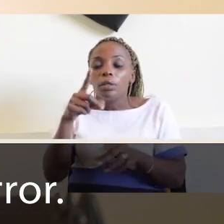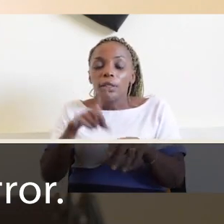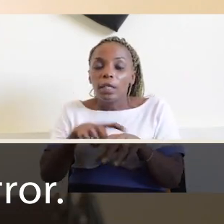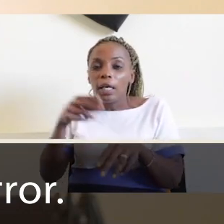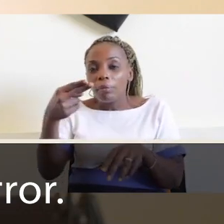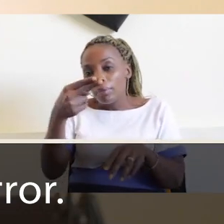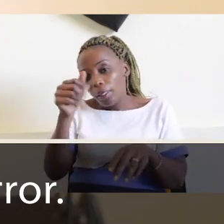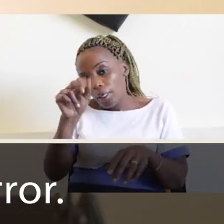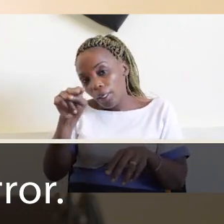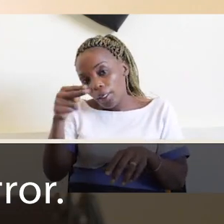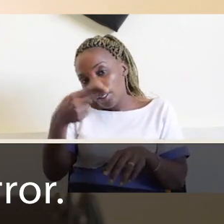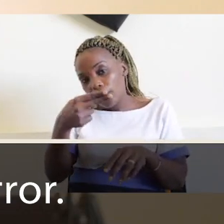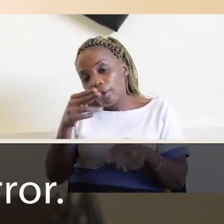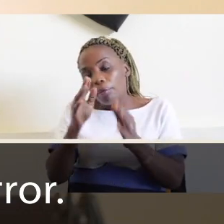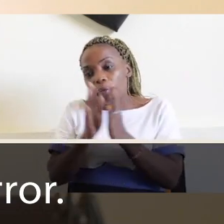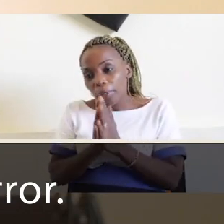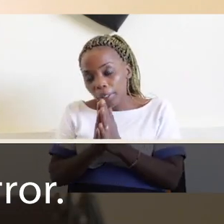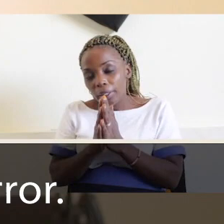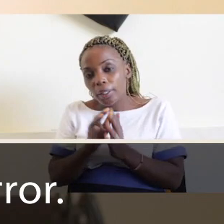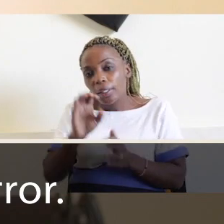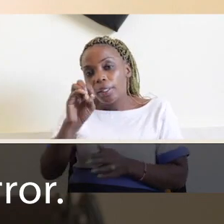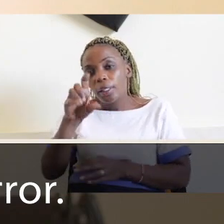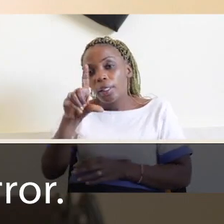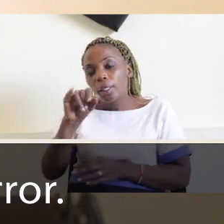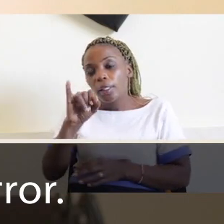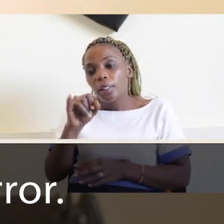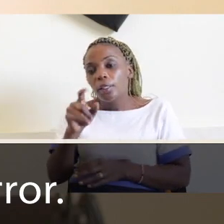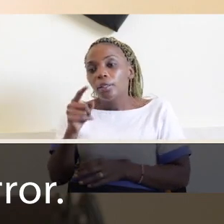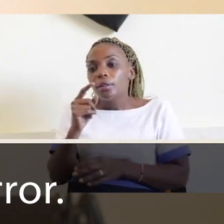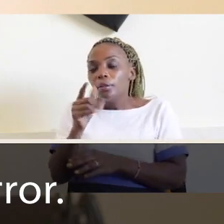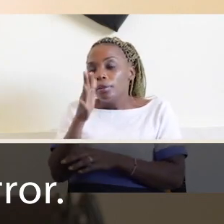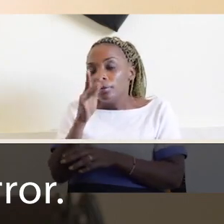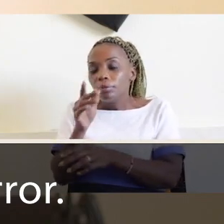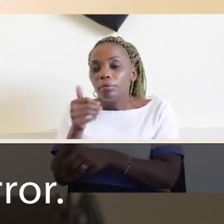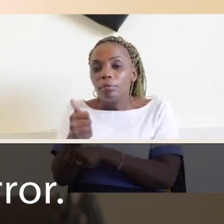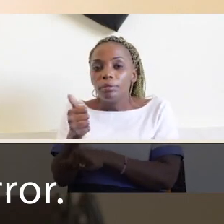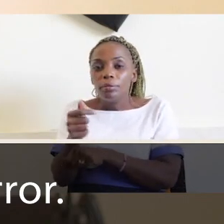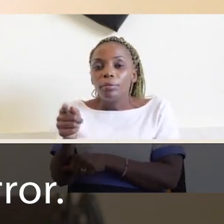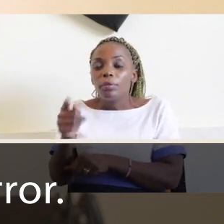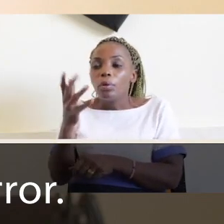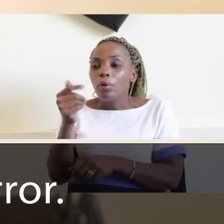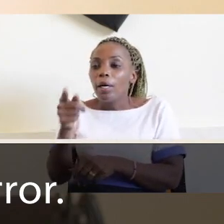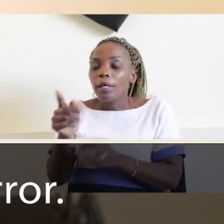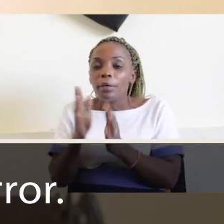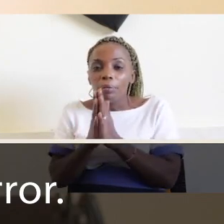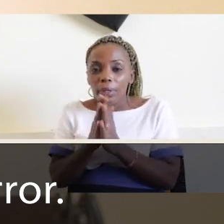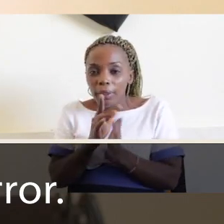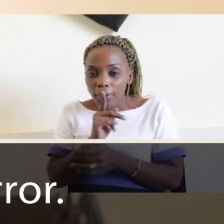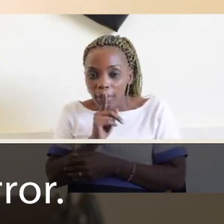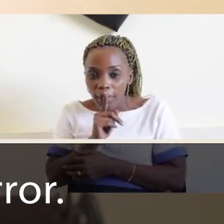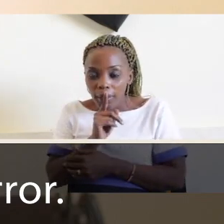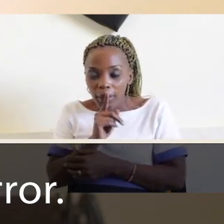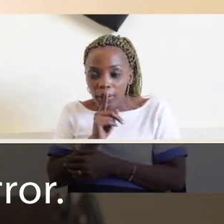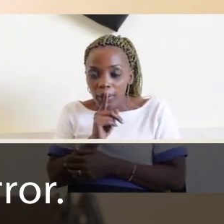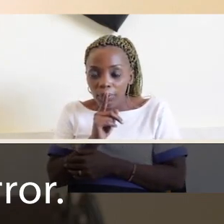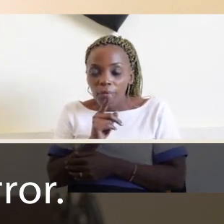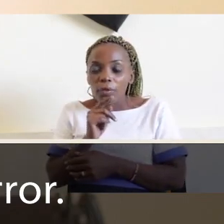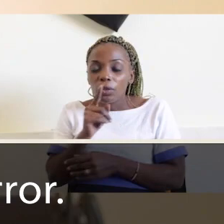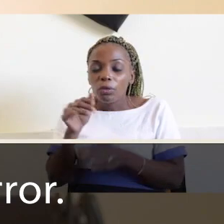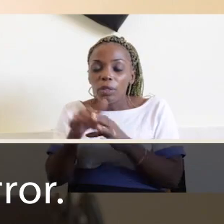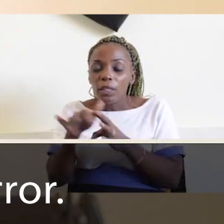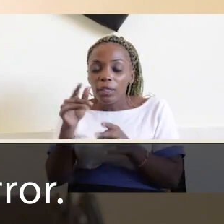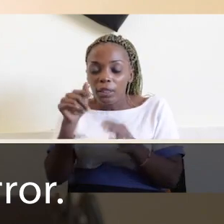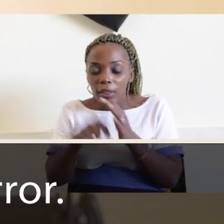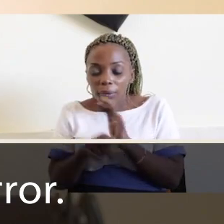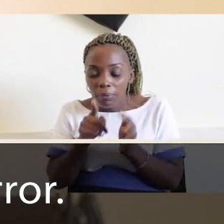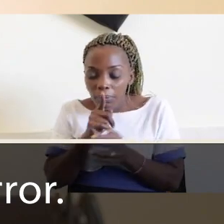was praying, Eli accused her because she was praying quietly, in silent. She was so much in